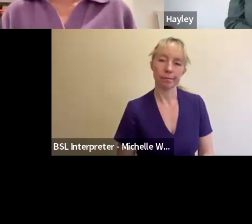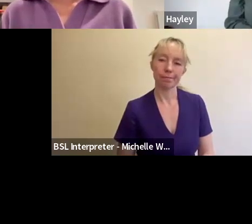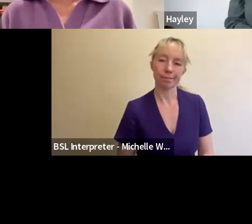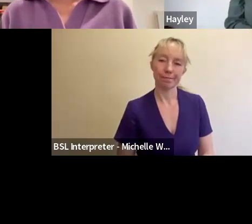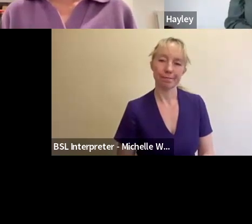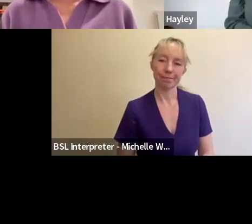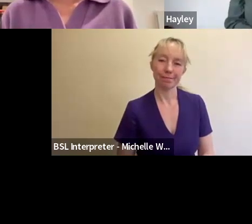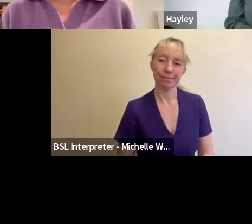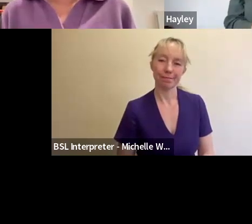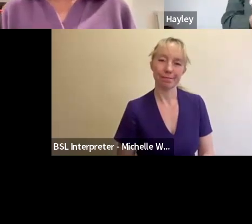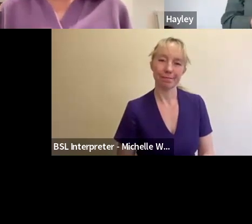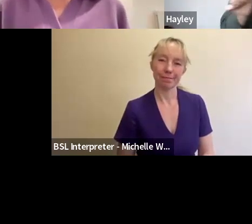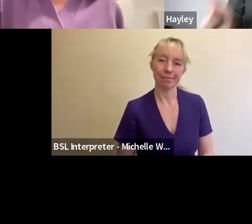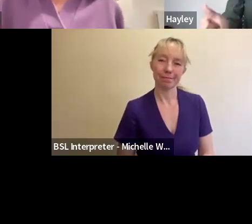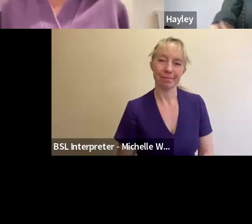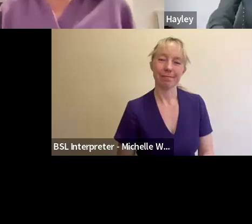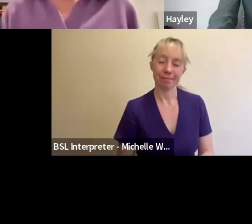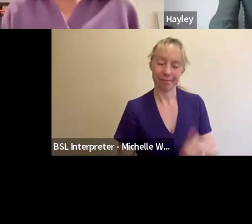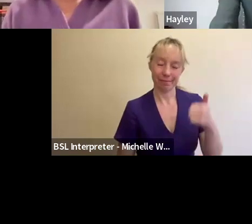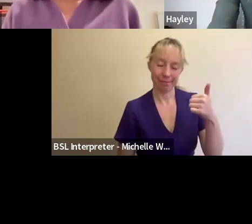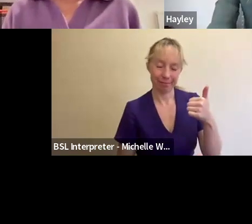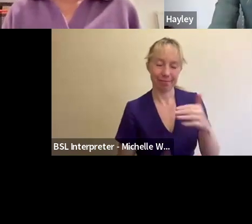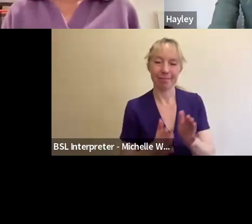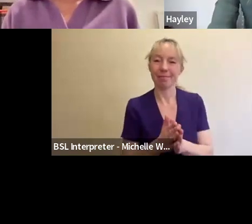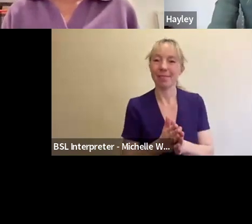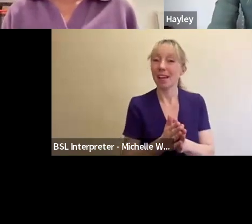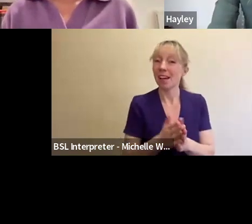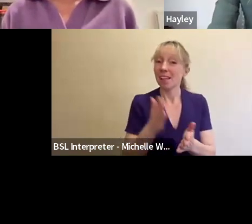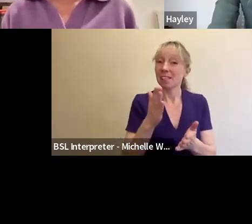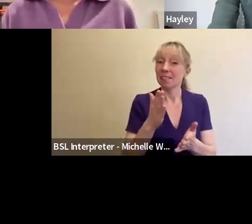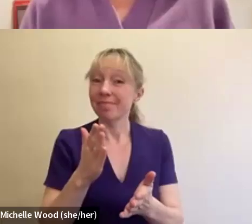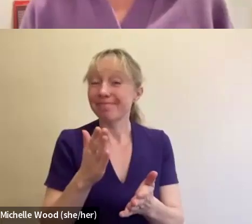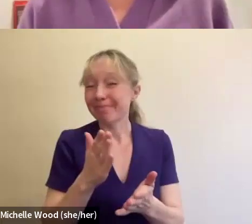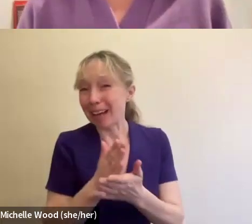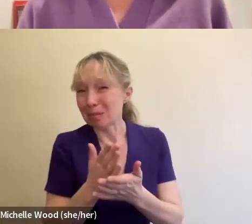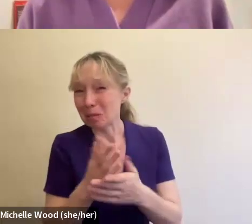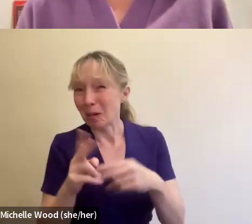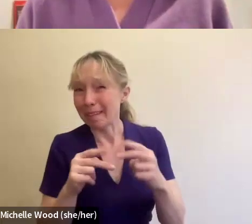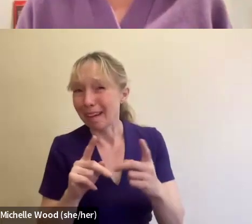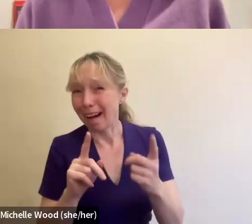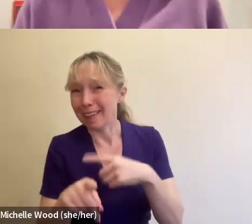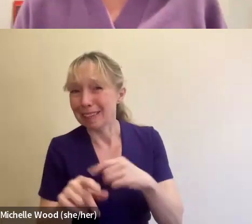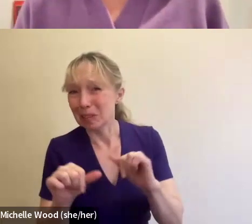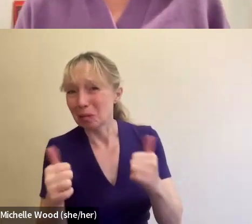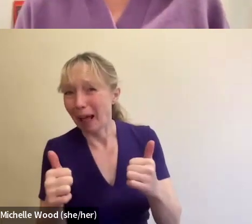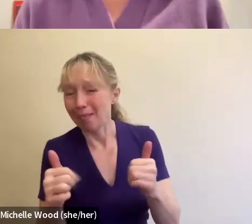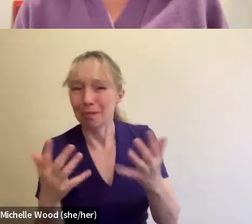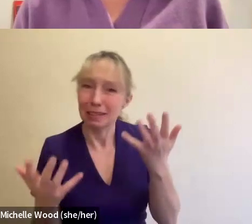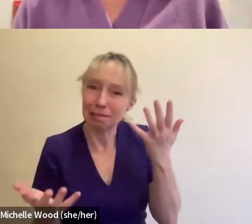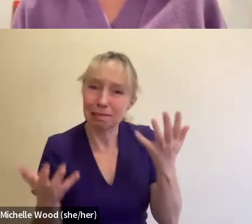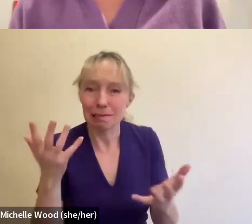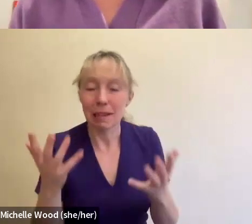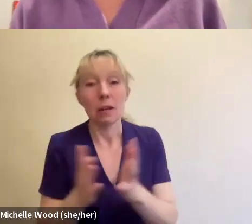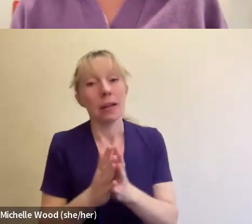I'm not sure if that's a very good answer to that question. It's a tricky question,